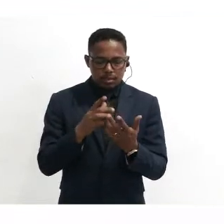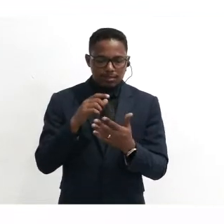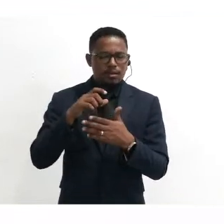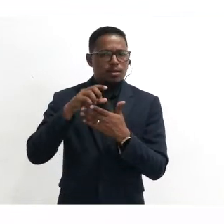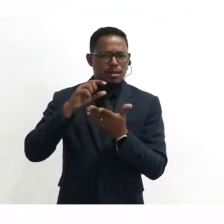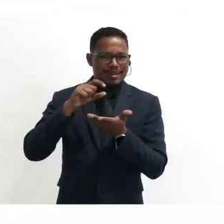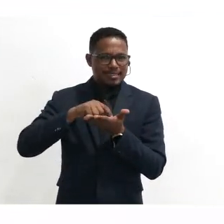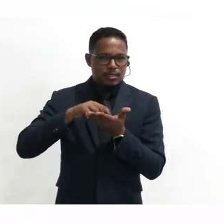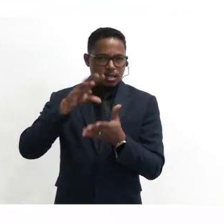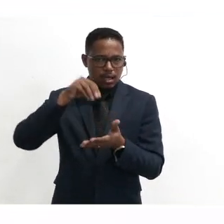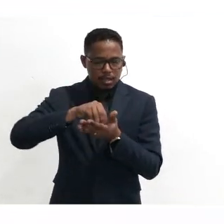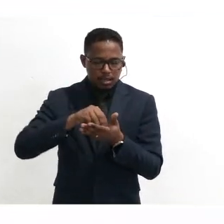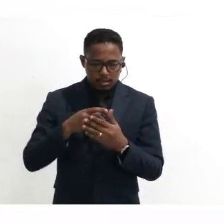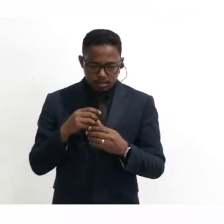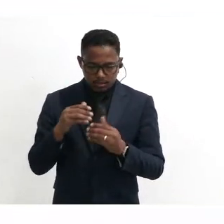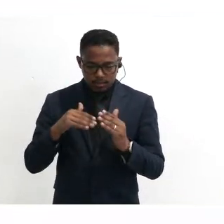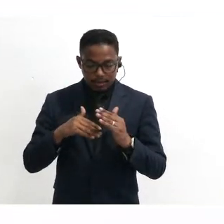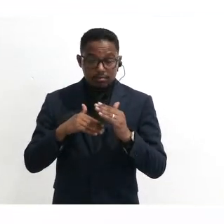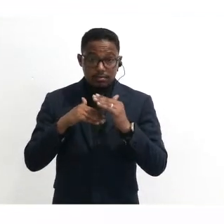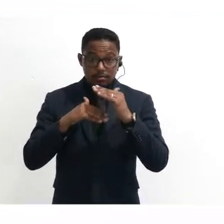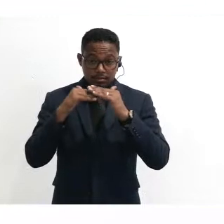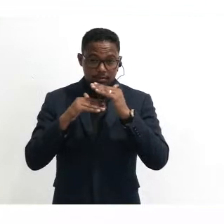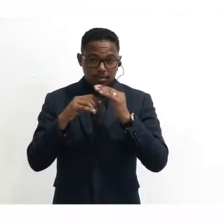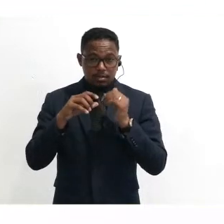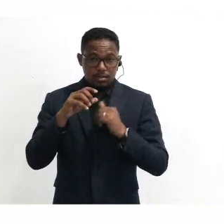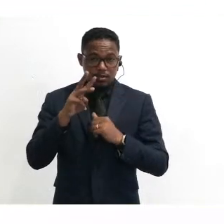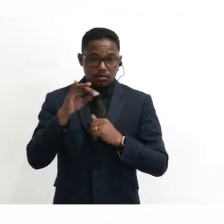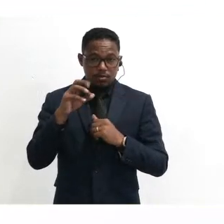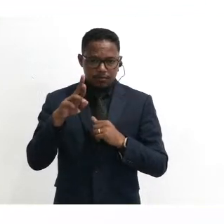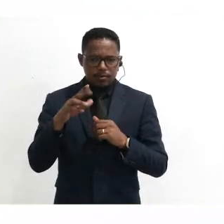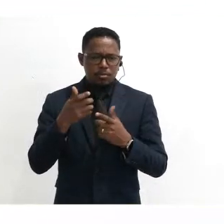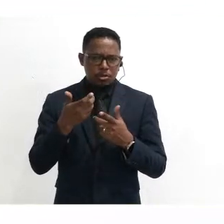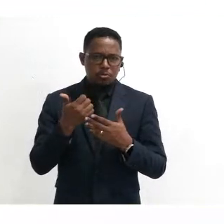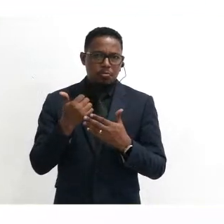level, and that helps.